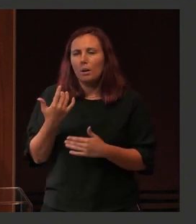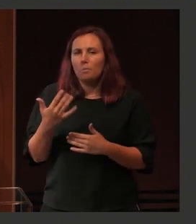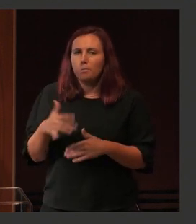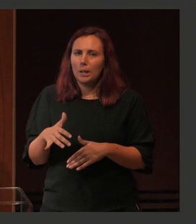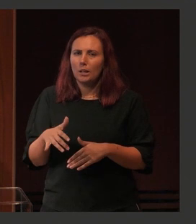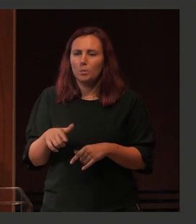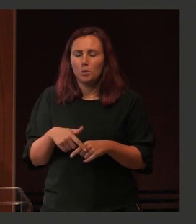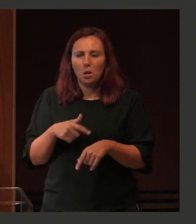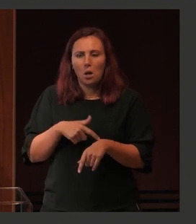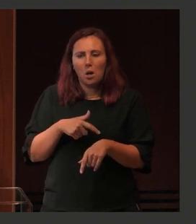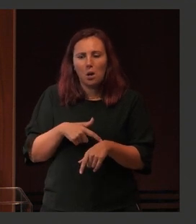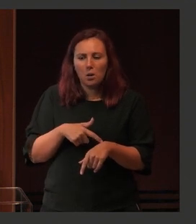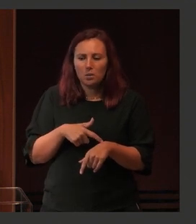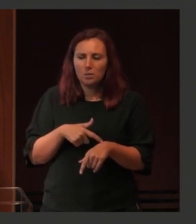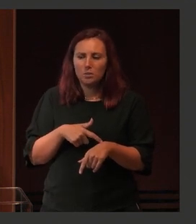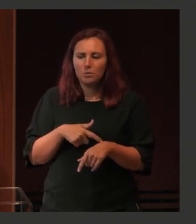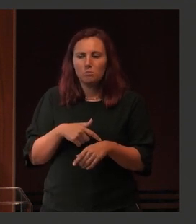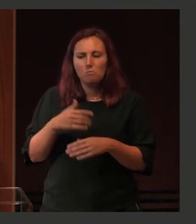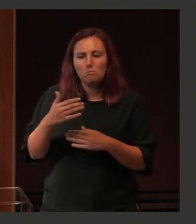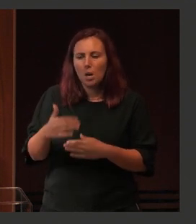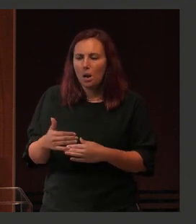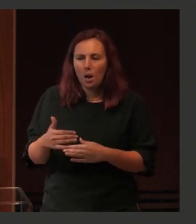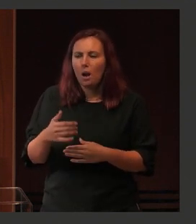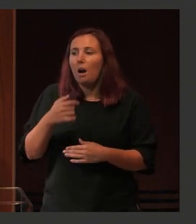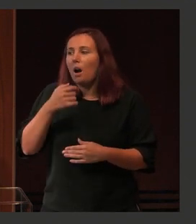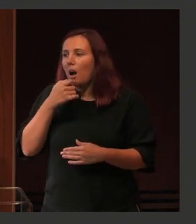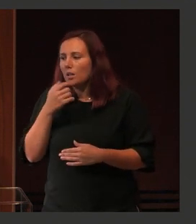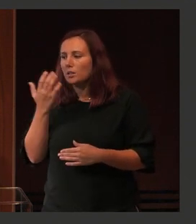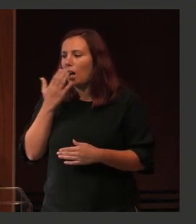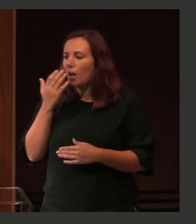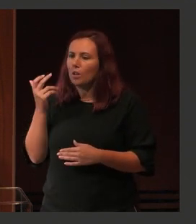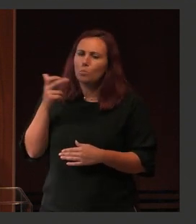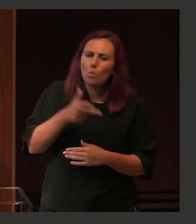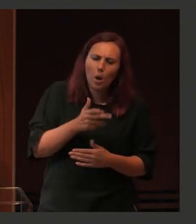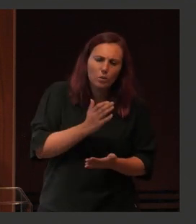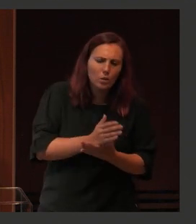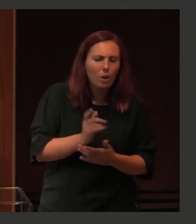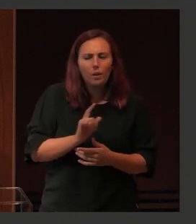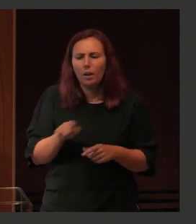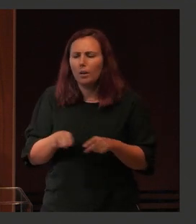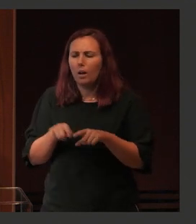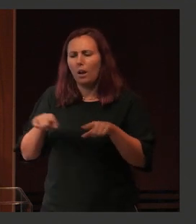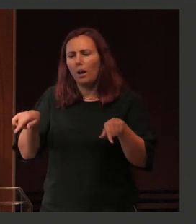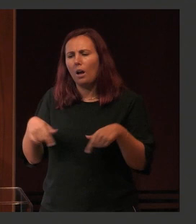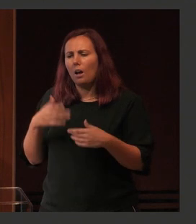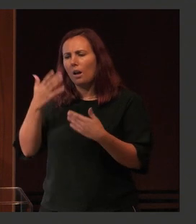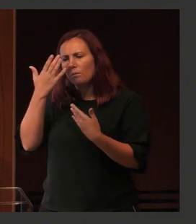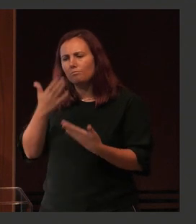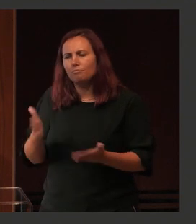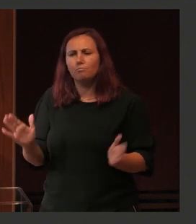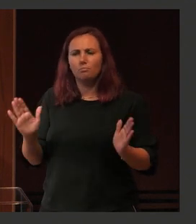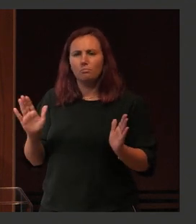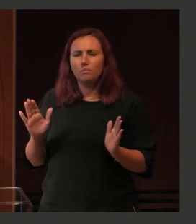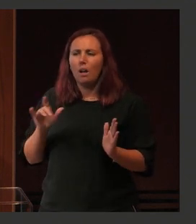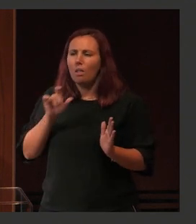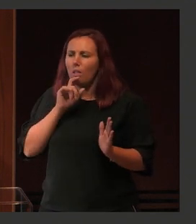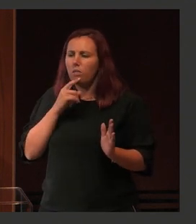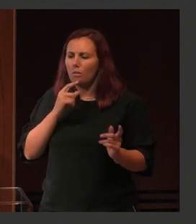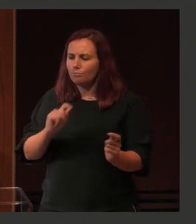an open space, and you could also introduce constructive discussions, you can introduce